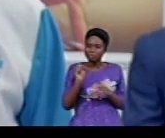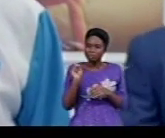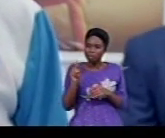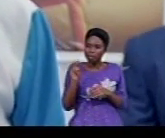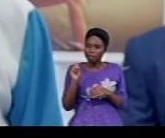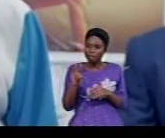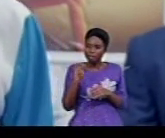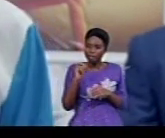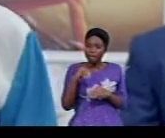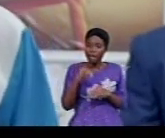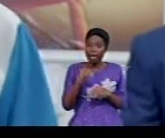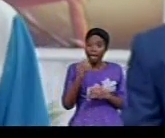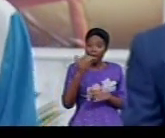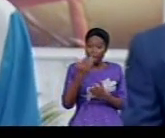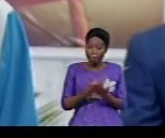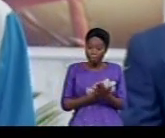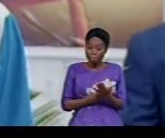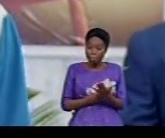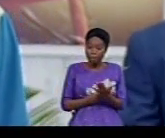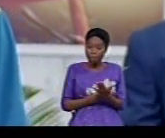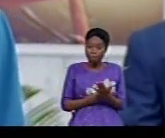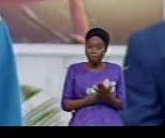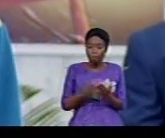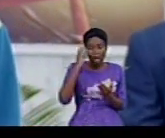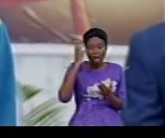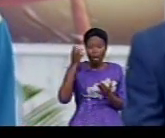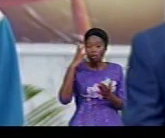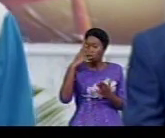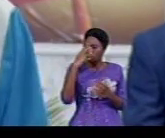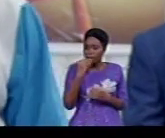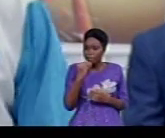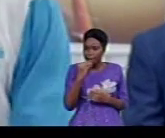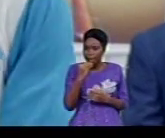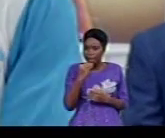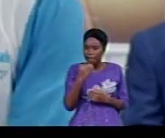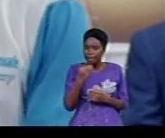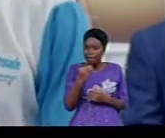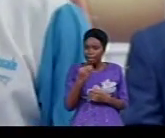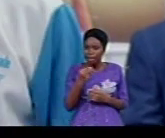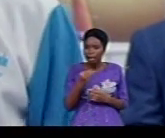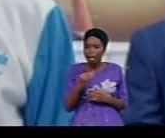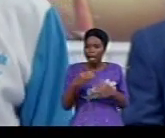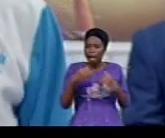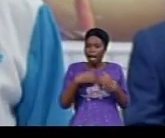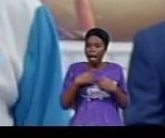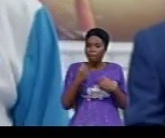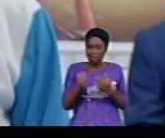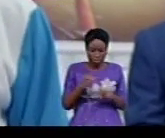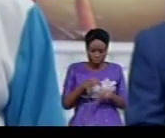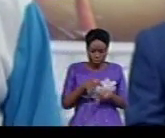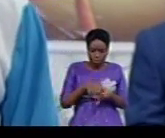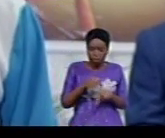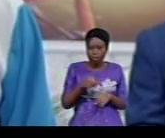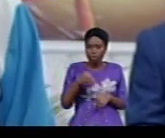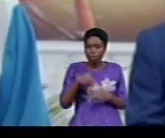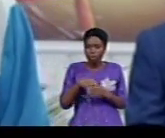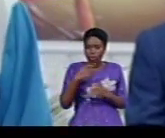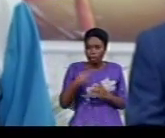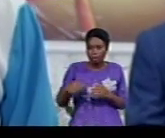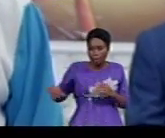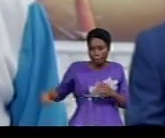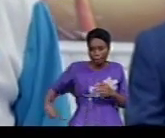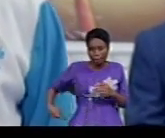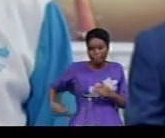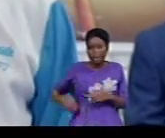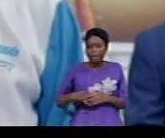12:01 a.m. I was sleeping and I had a scratch on my right buttocks. I was itching me, so I